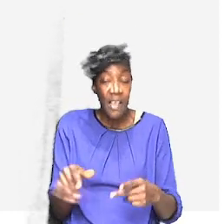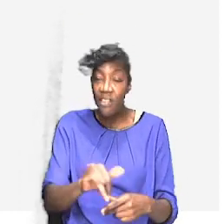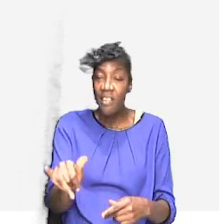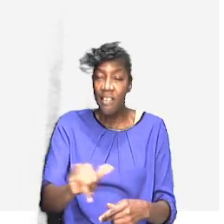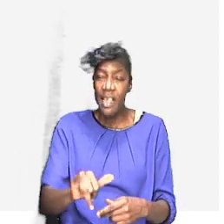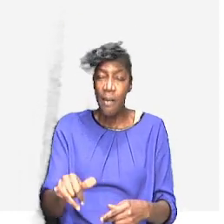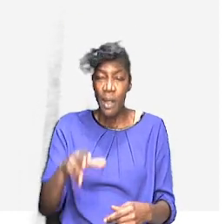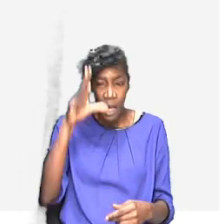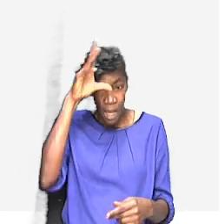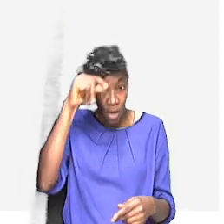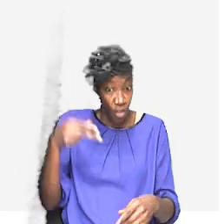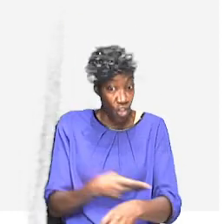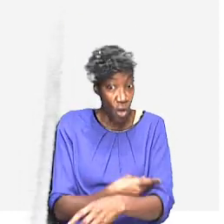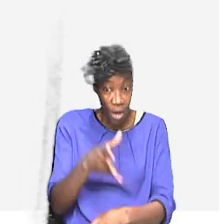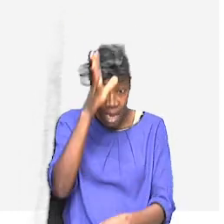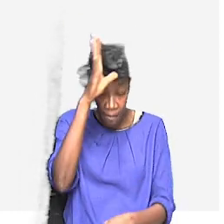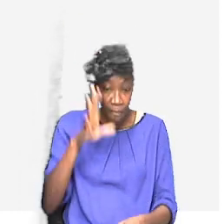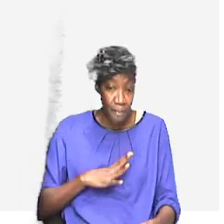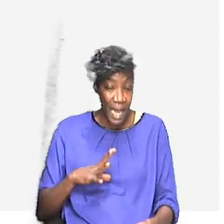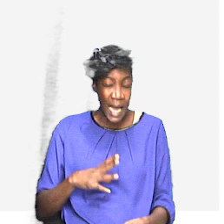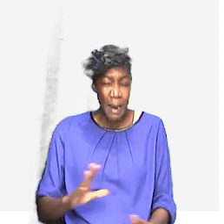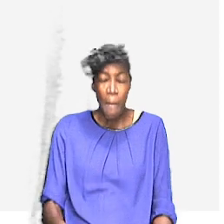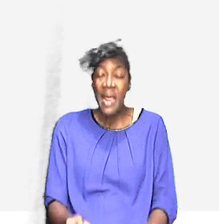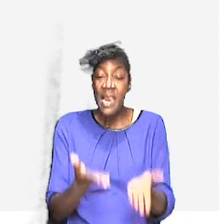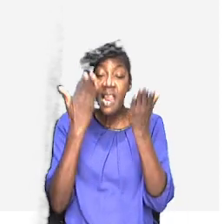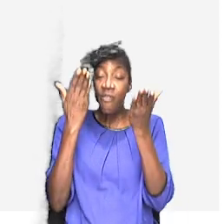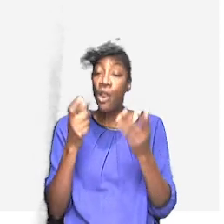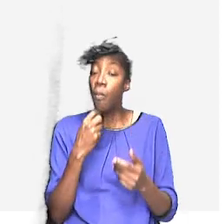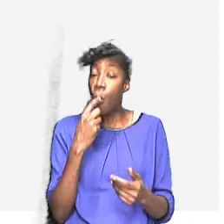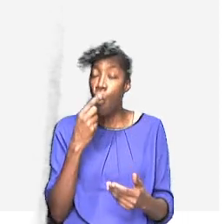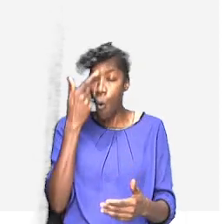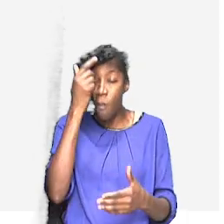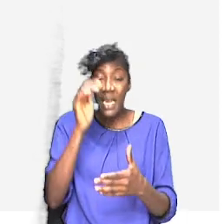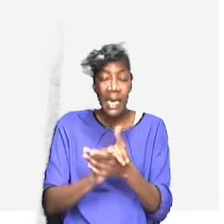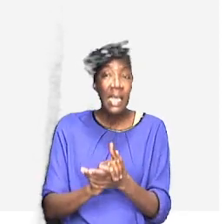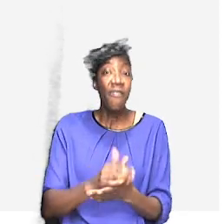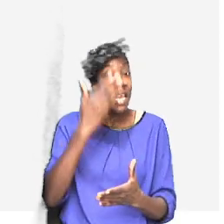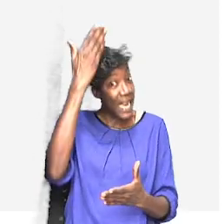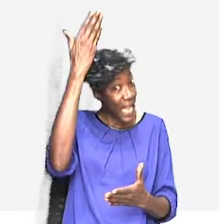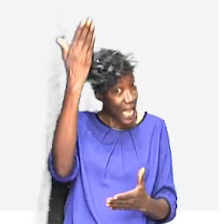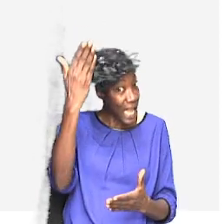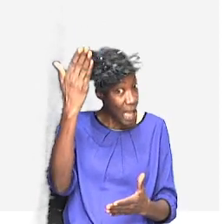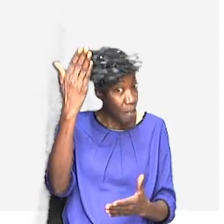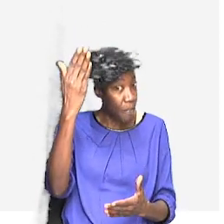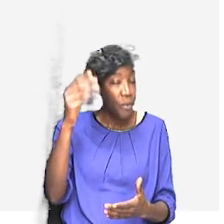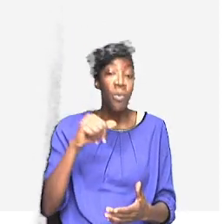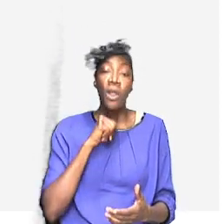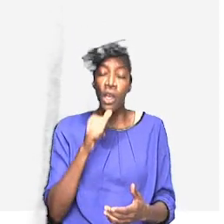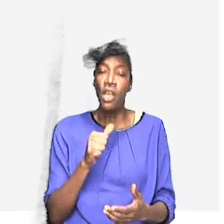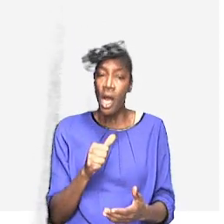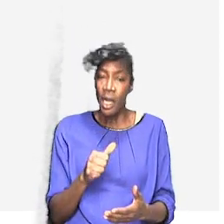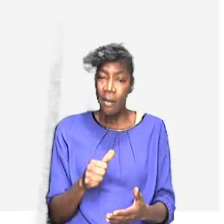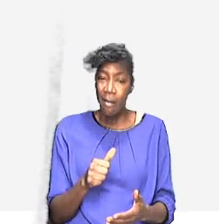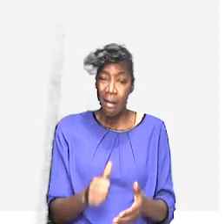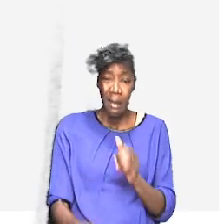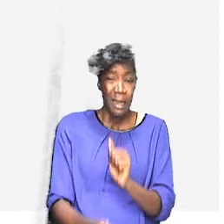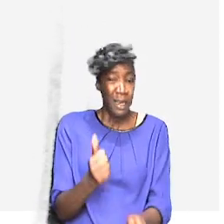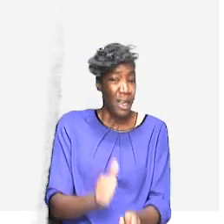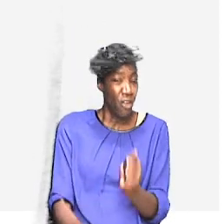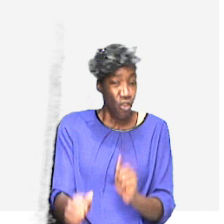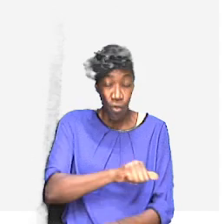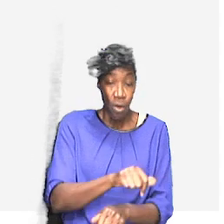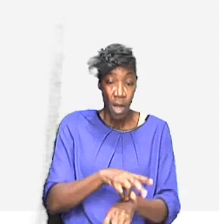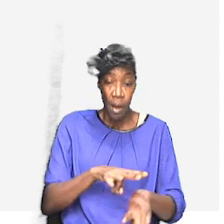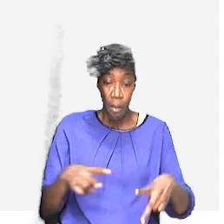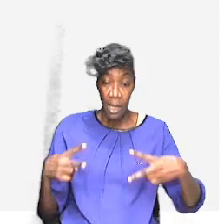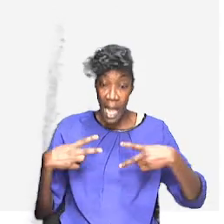of Man be lifted up, that whosoever believeth in him should not perish but have eternal